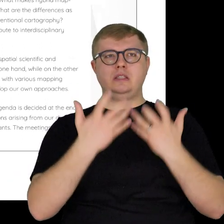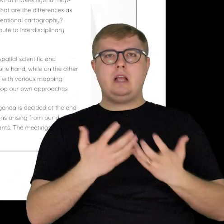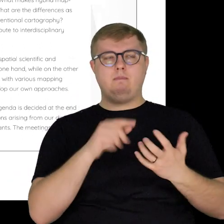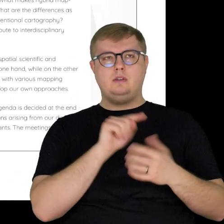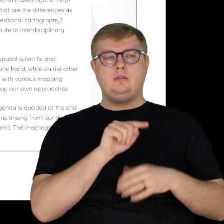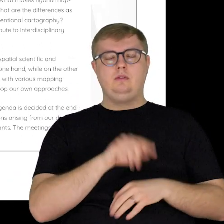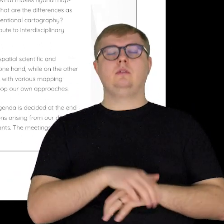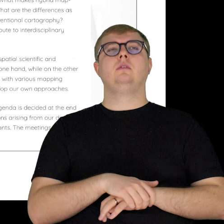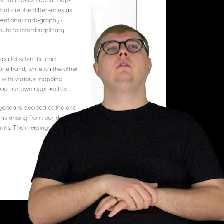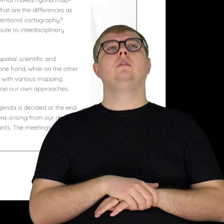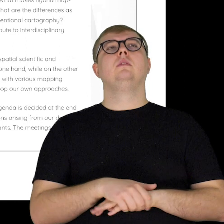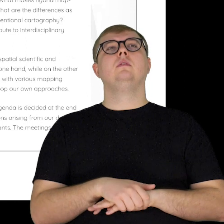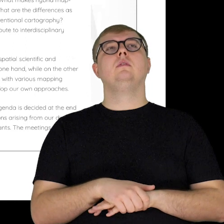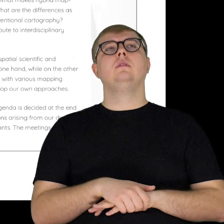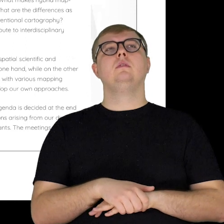spaces.